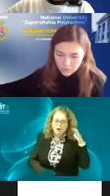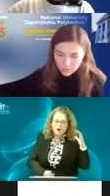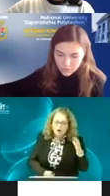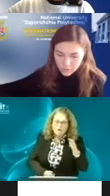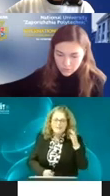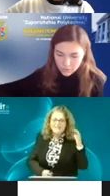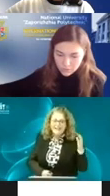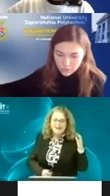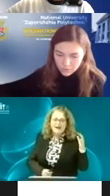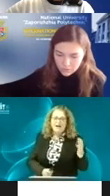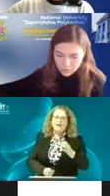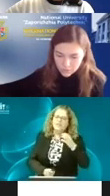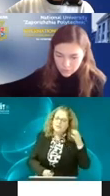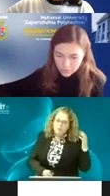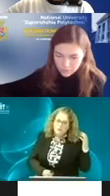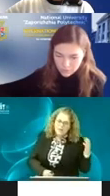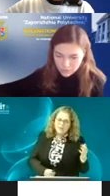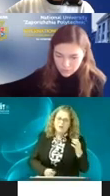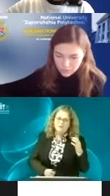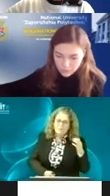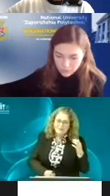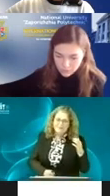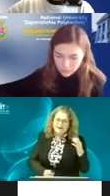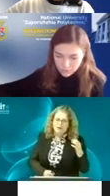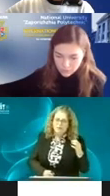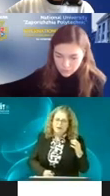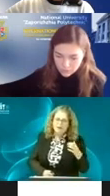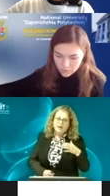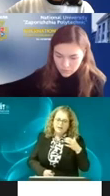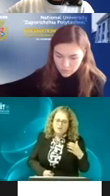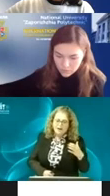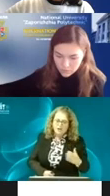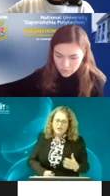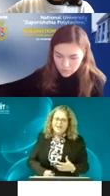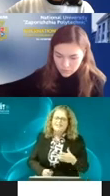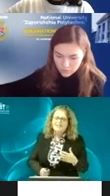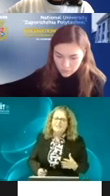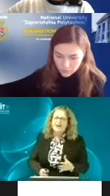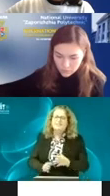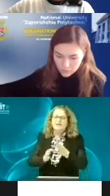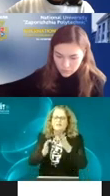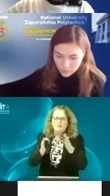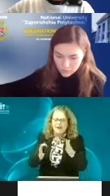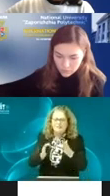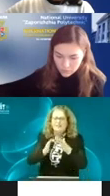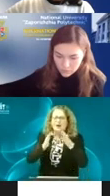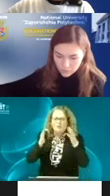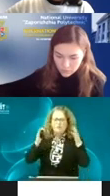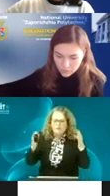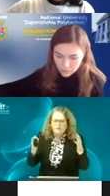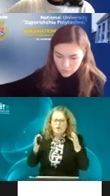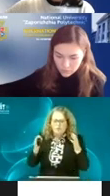Like all of this data, with the addition of the metadata of the interaction, is giving us a variety,